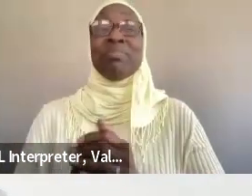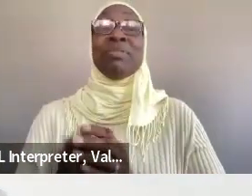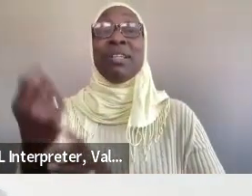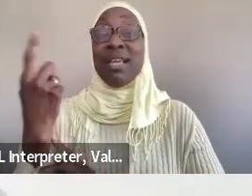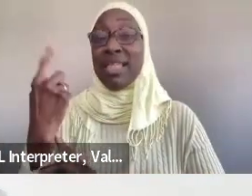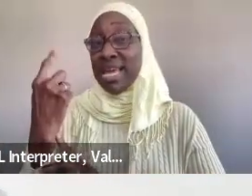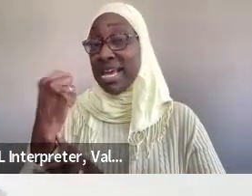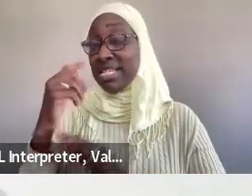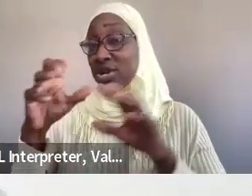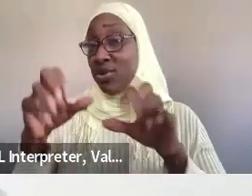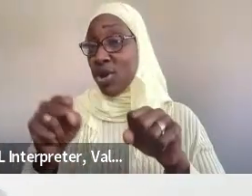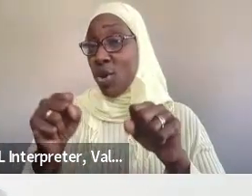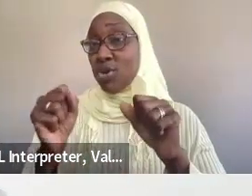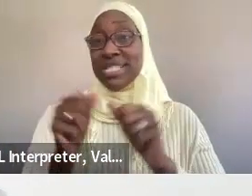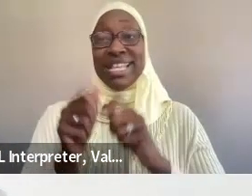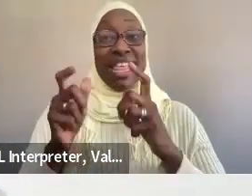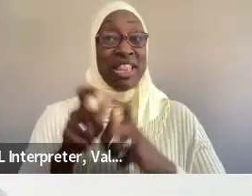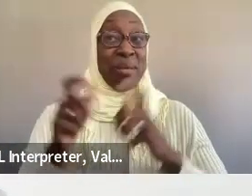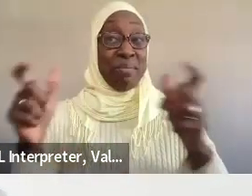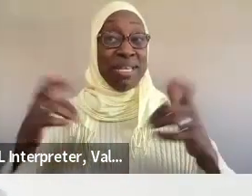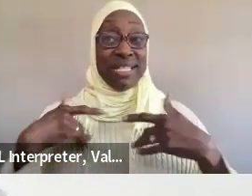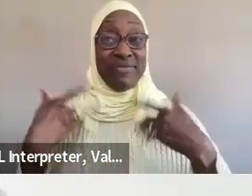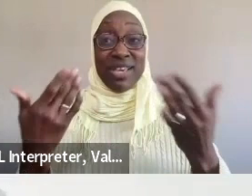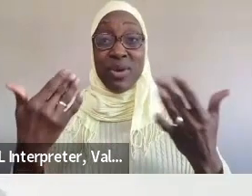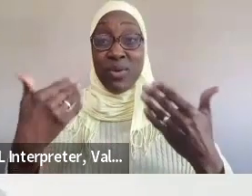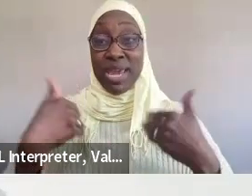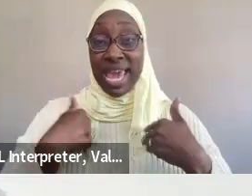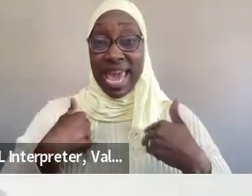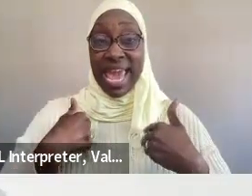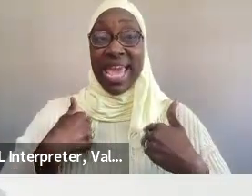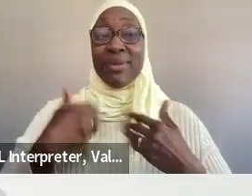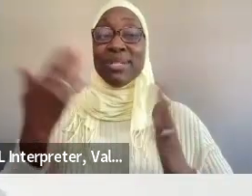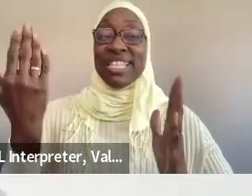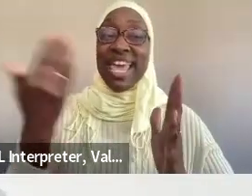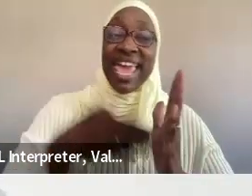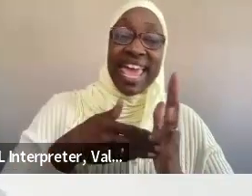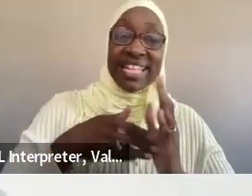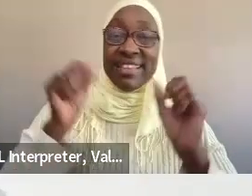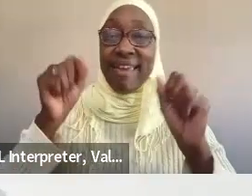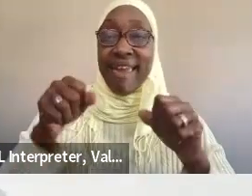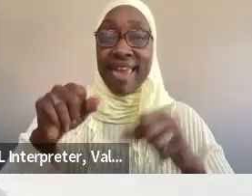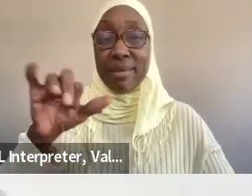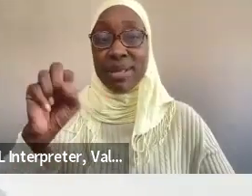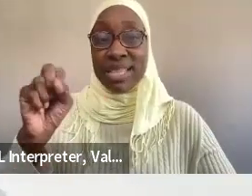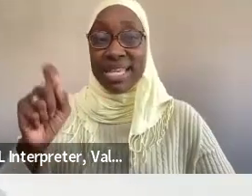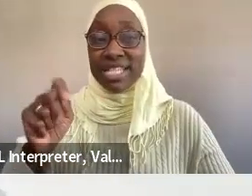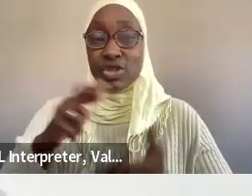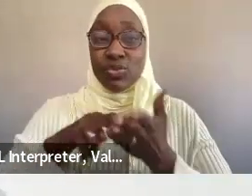hosted, I think the biggest event we hosted the Anti-Ableist Research in Public Health and Medicine